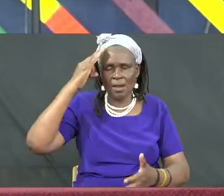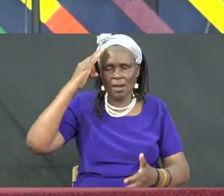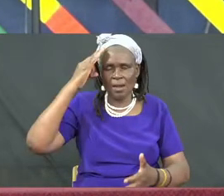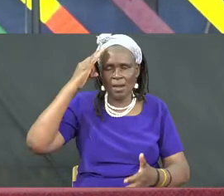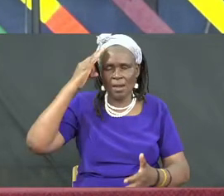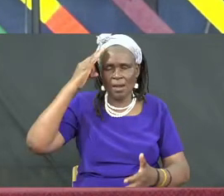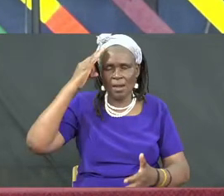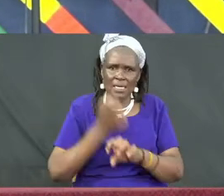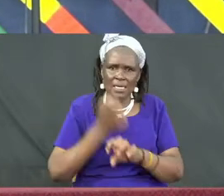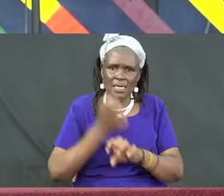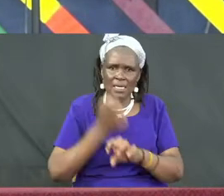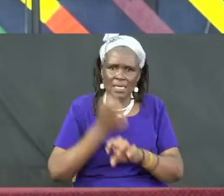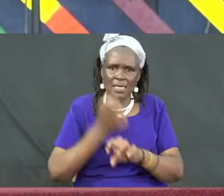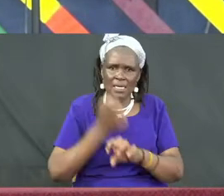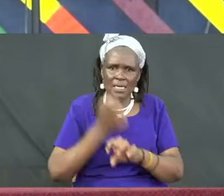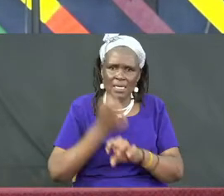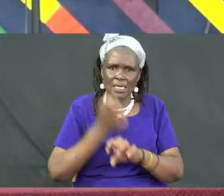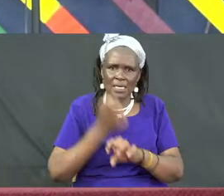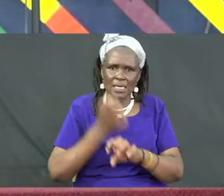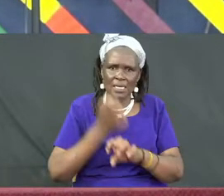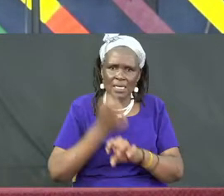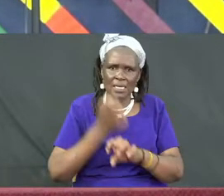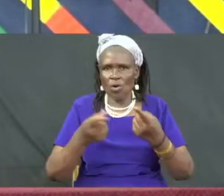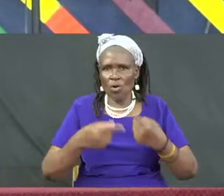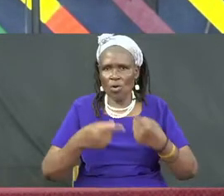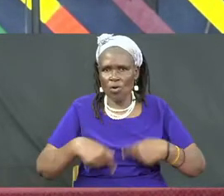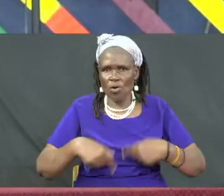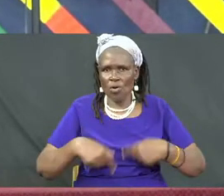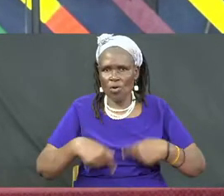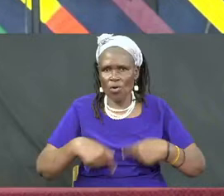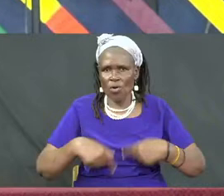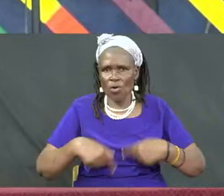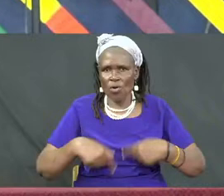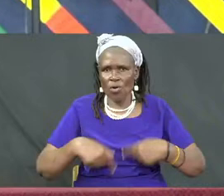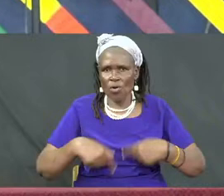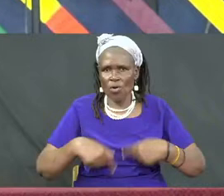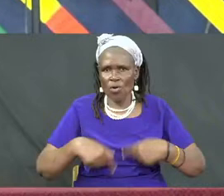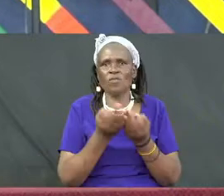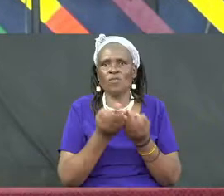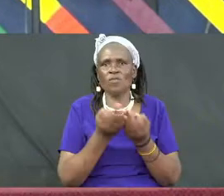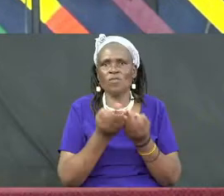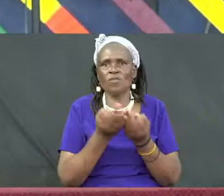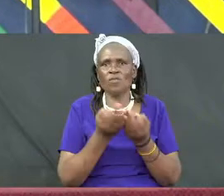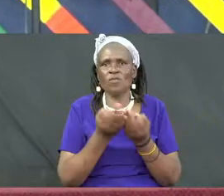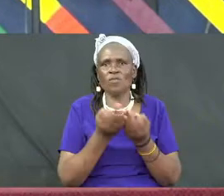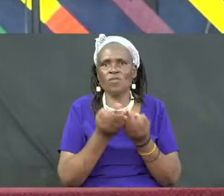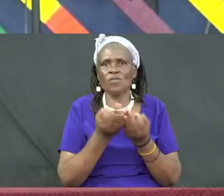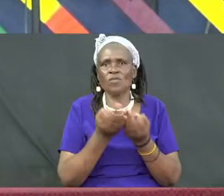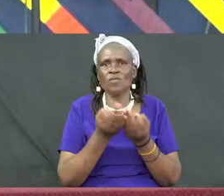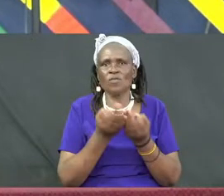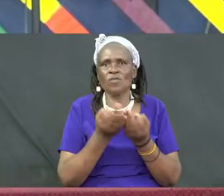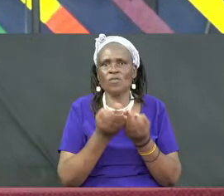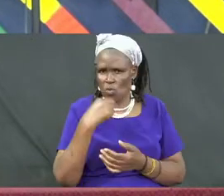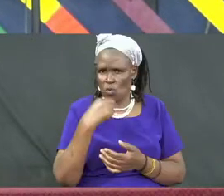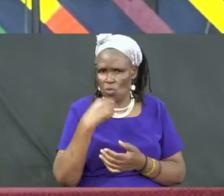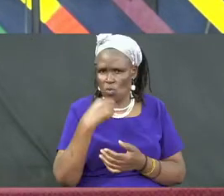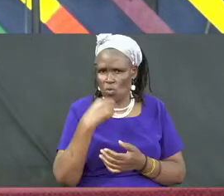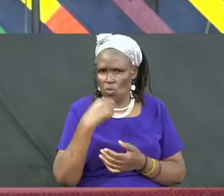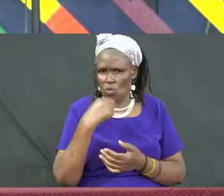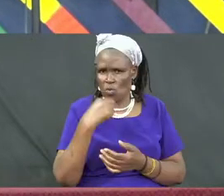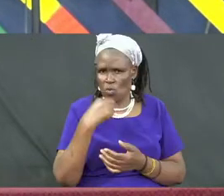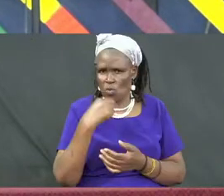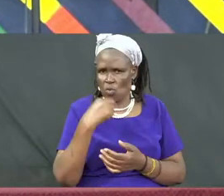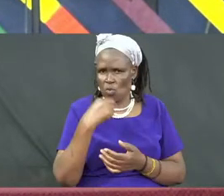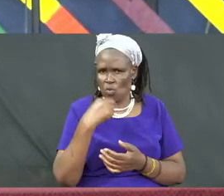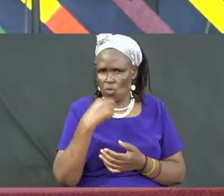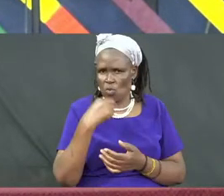you. Some of us, it's perhaps our families. You're maybe the only one that is saved in your family.